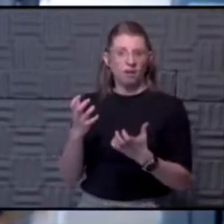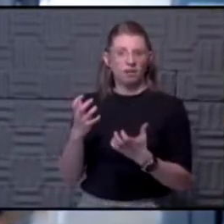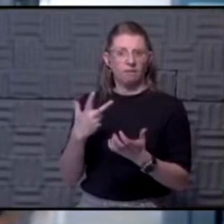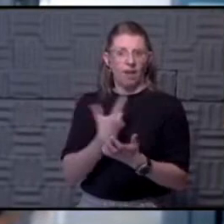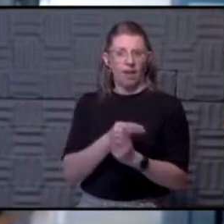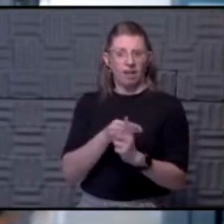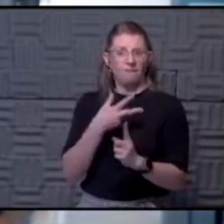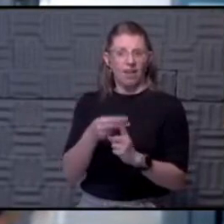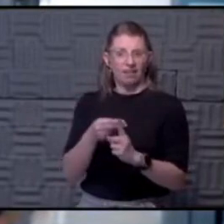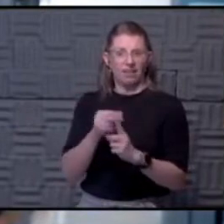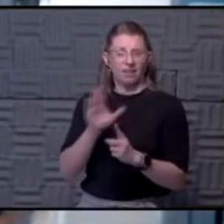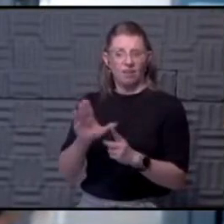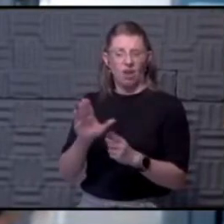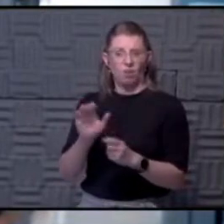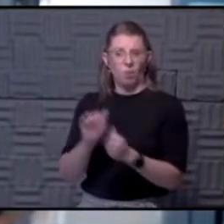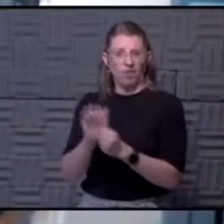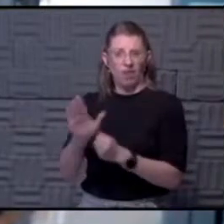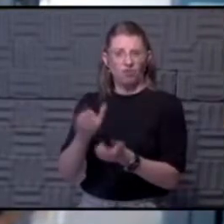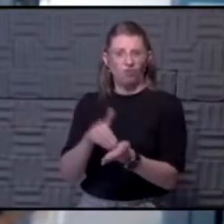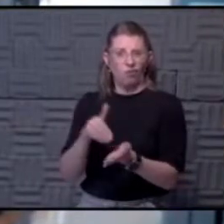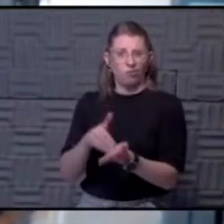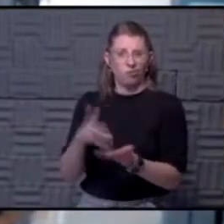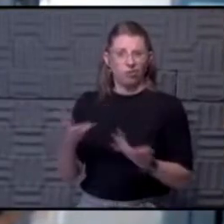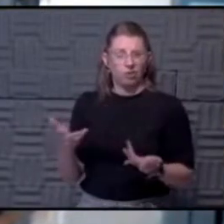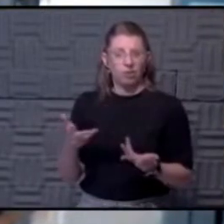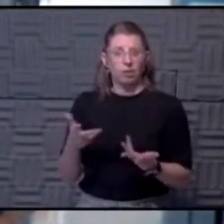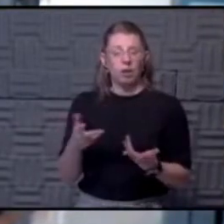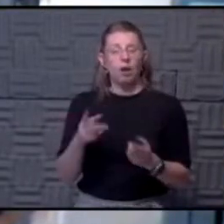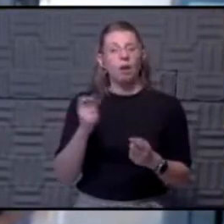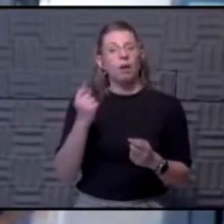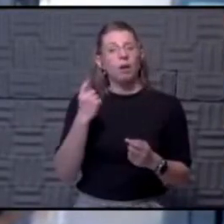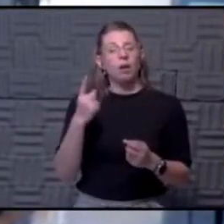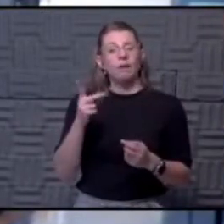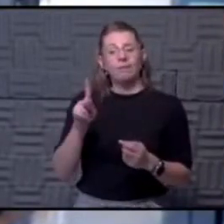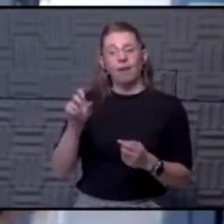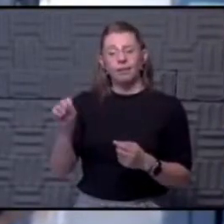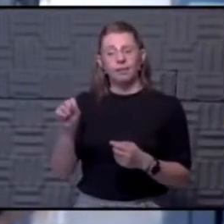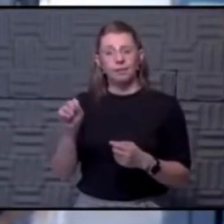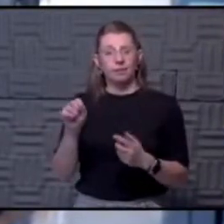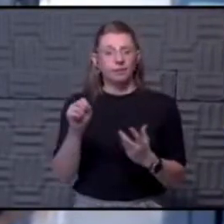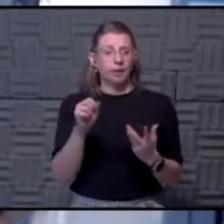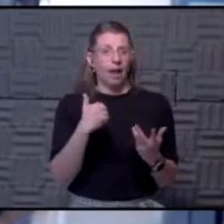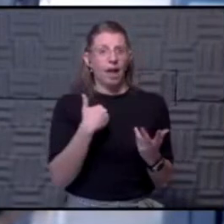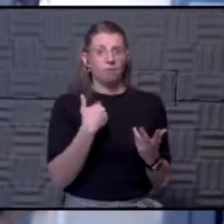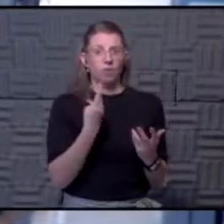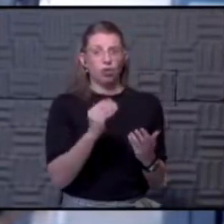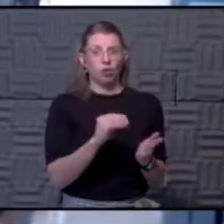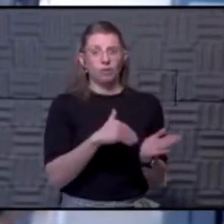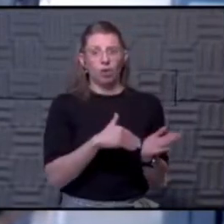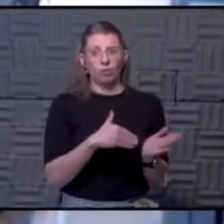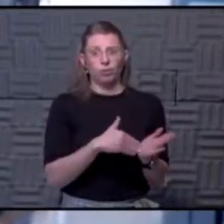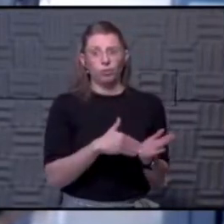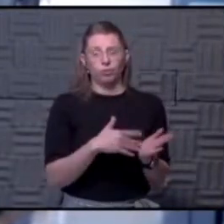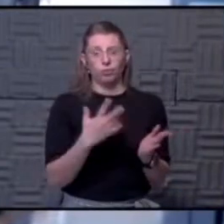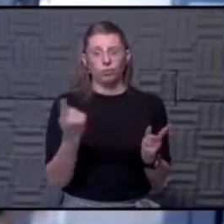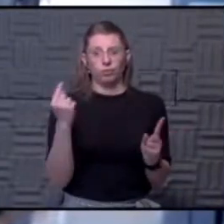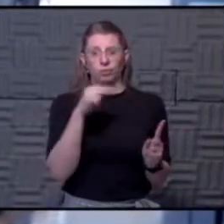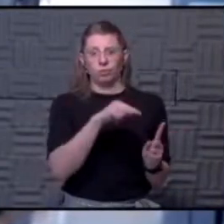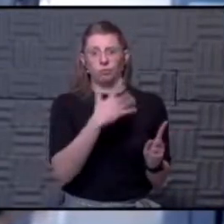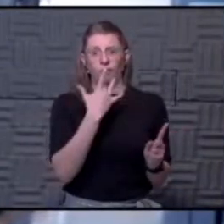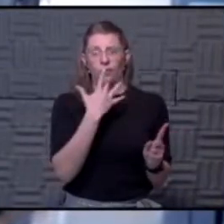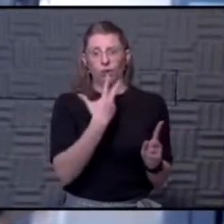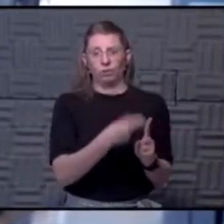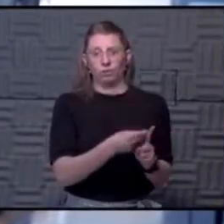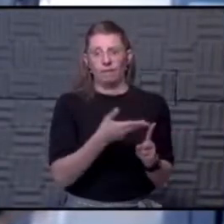at their caregiving site. We recognize that there are Kansans that seek care on the Missouri side and desire that.